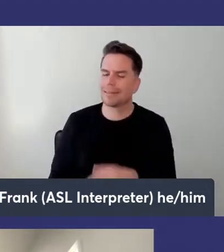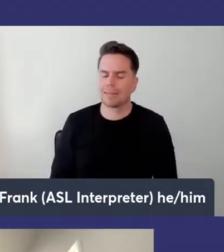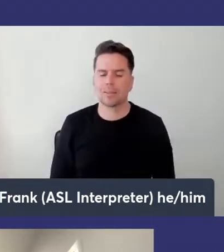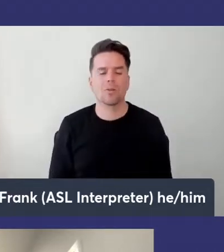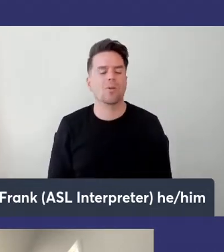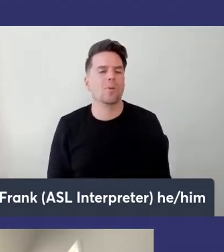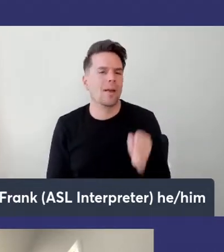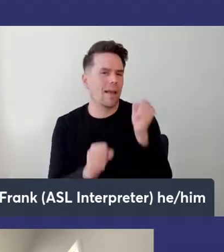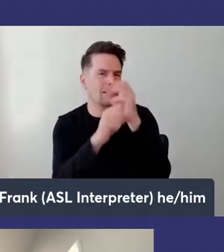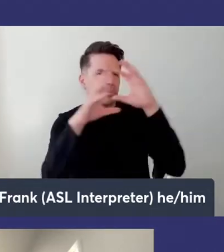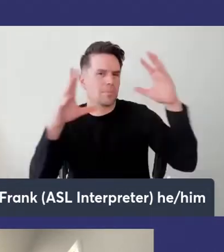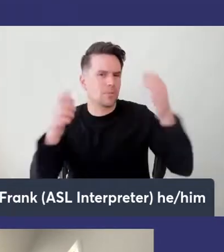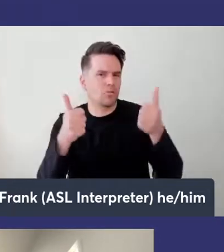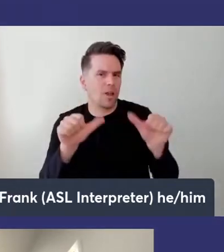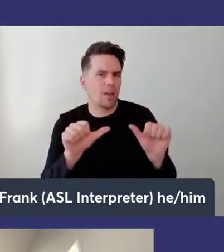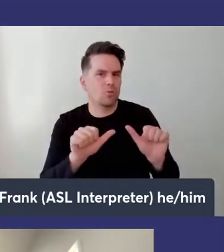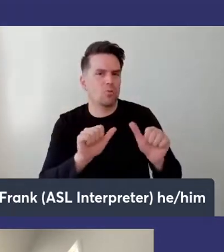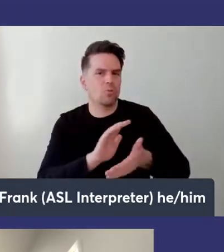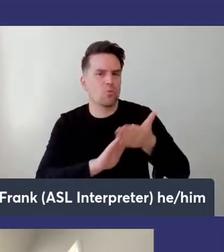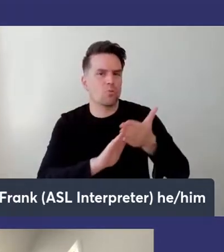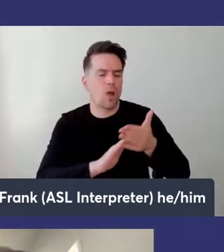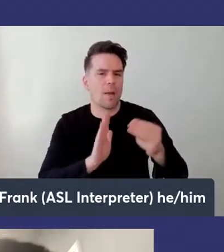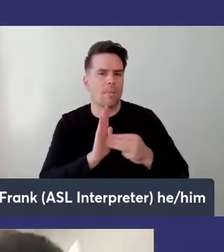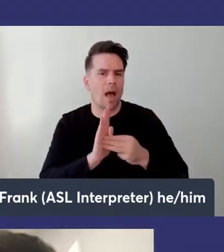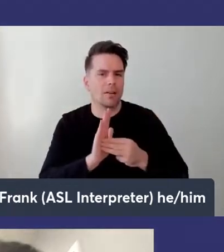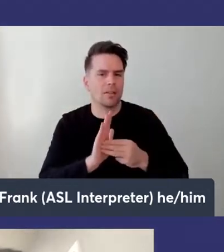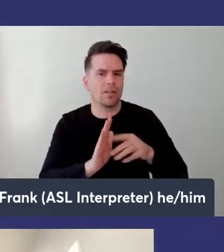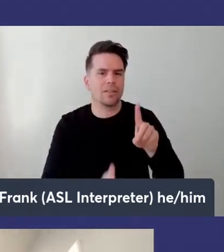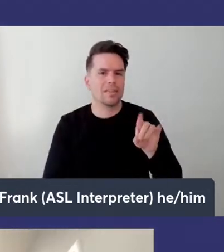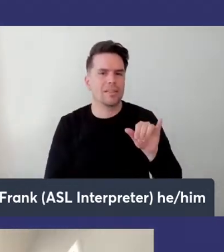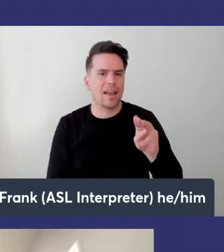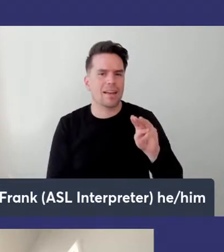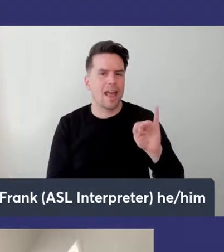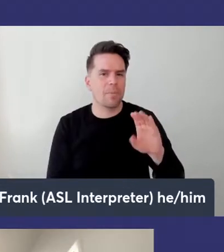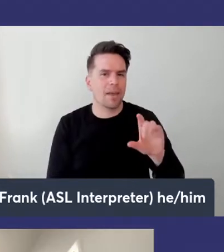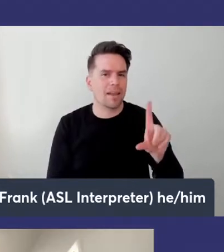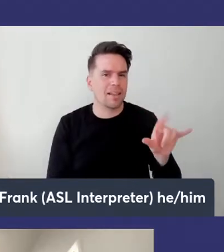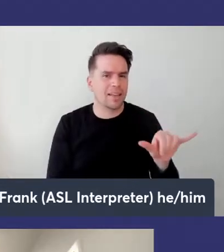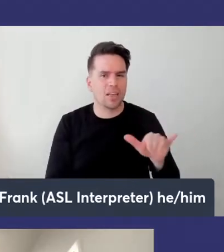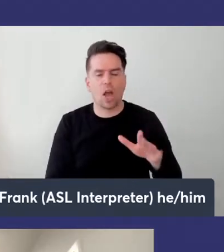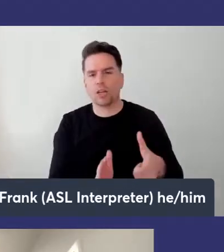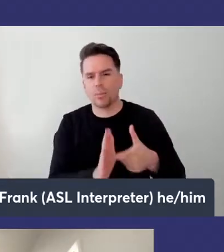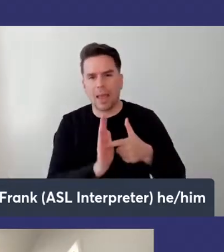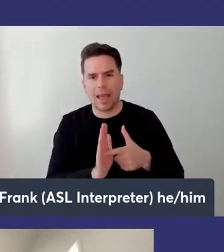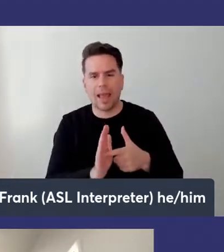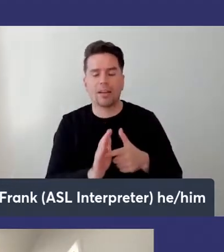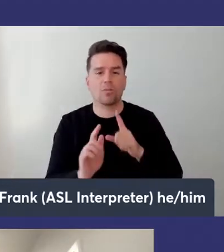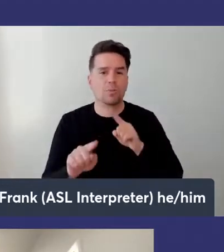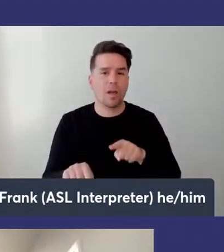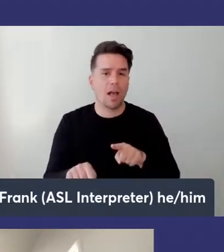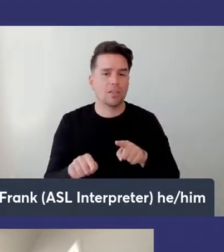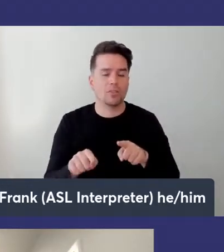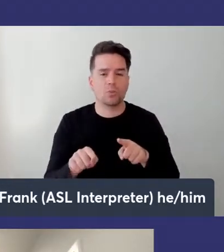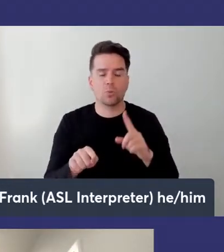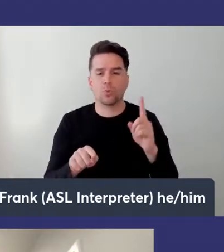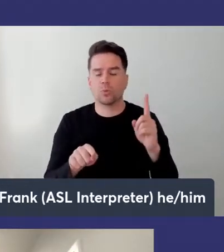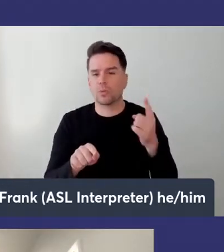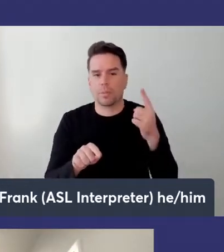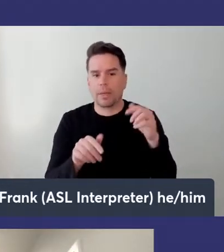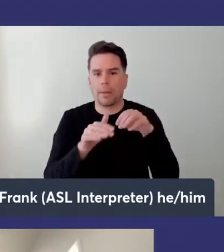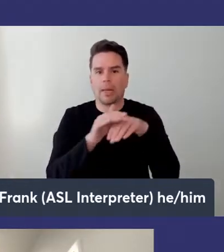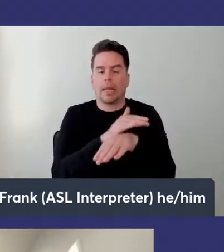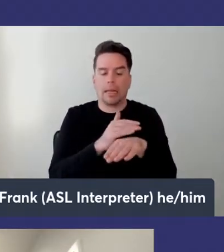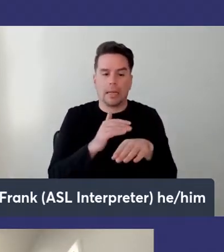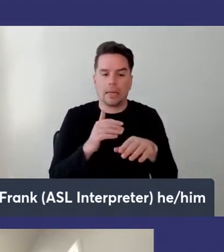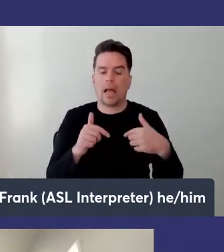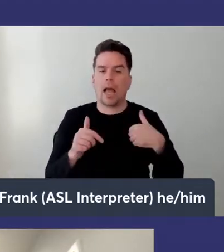model, dynamically on demand in response to, some event happening or some data coming in, I have to